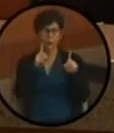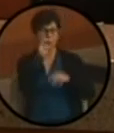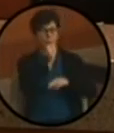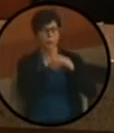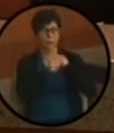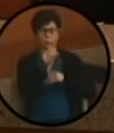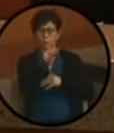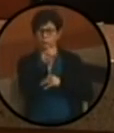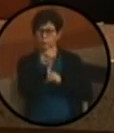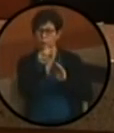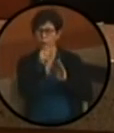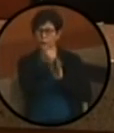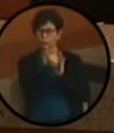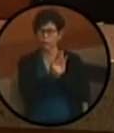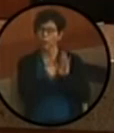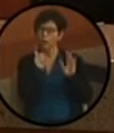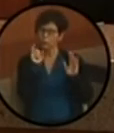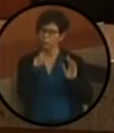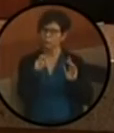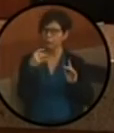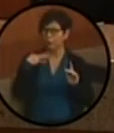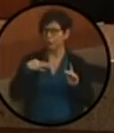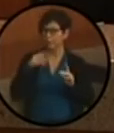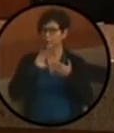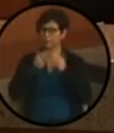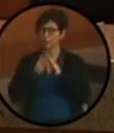go towards education or things that benefit the community.